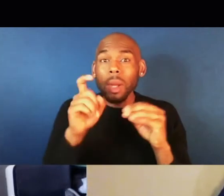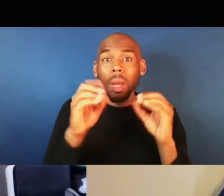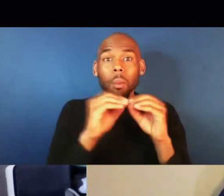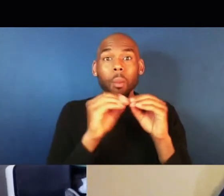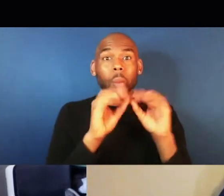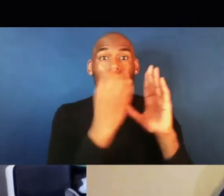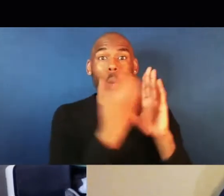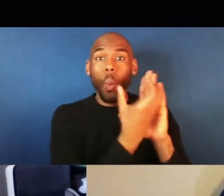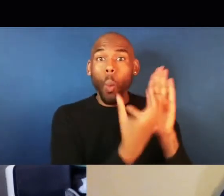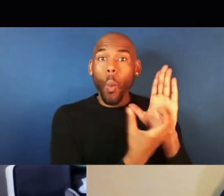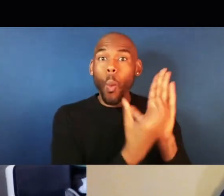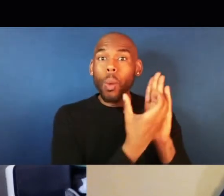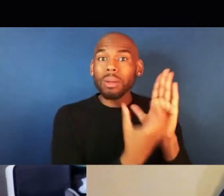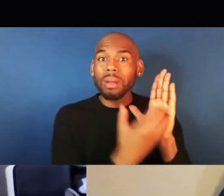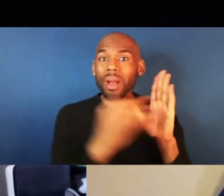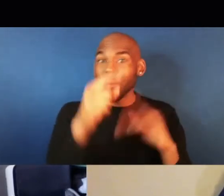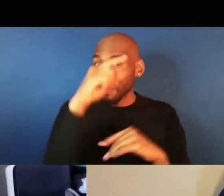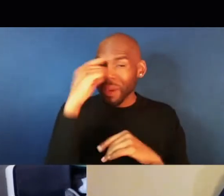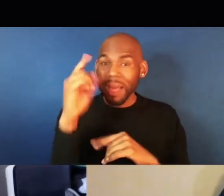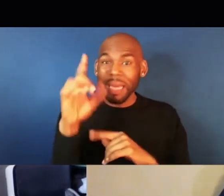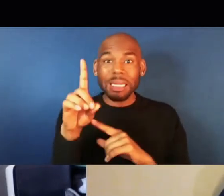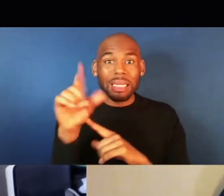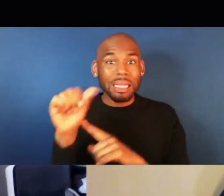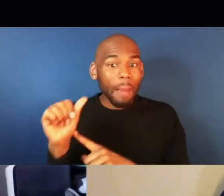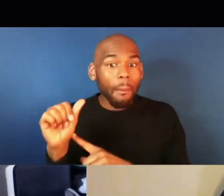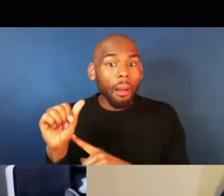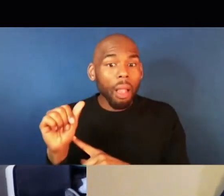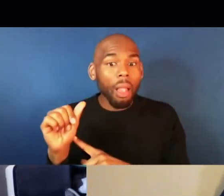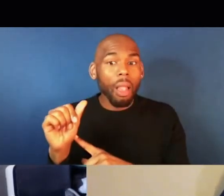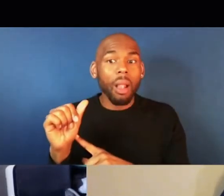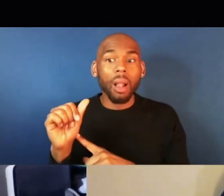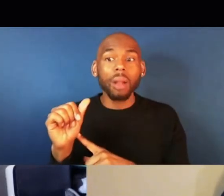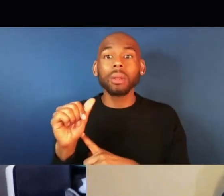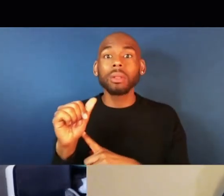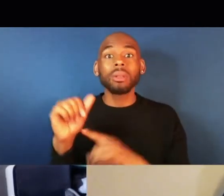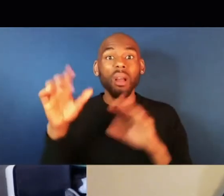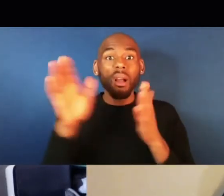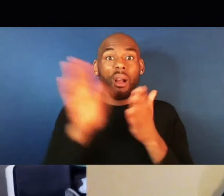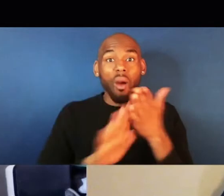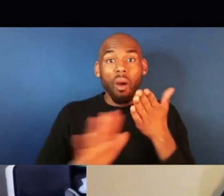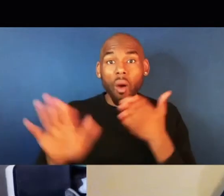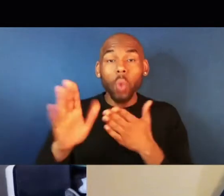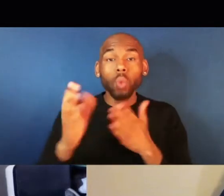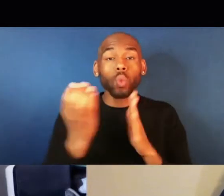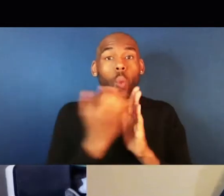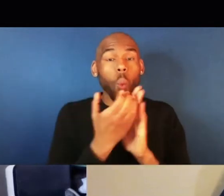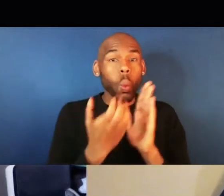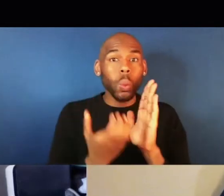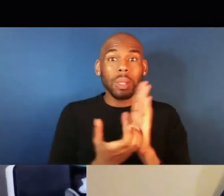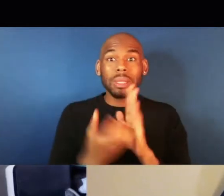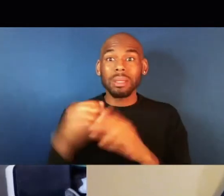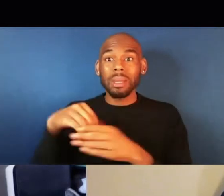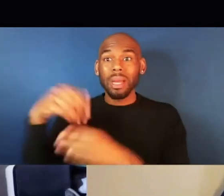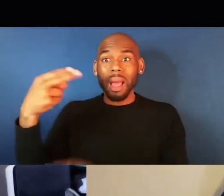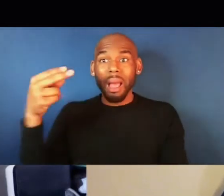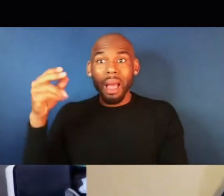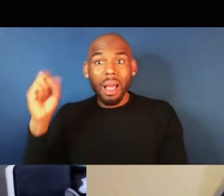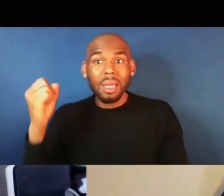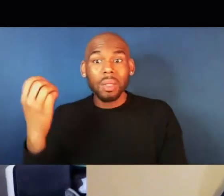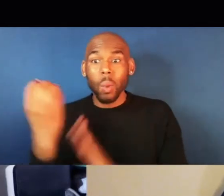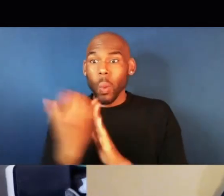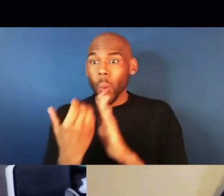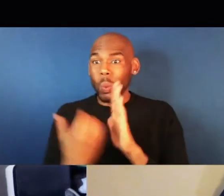more courses of Black disabled, movements in college courses and high